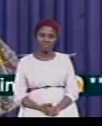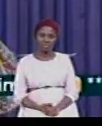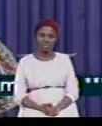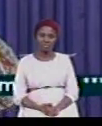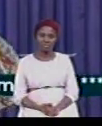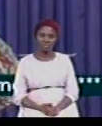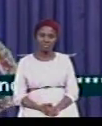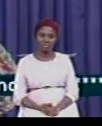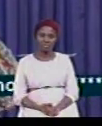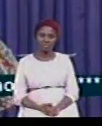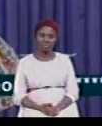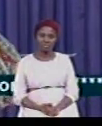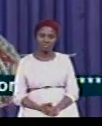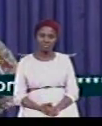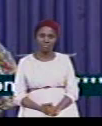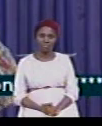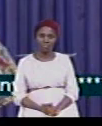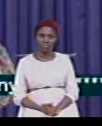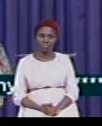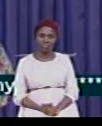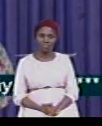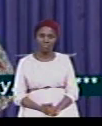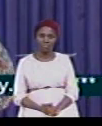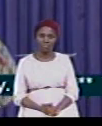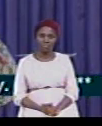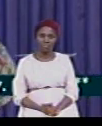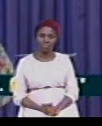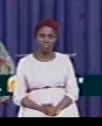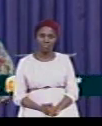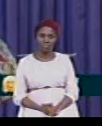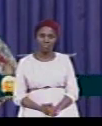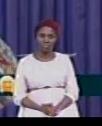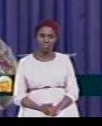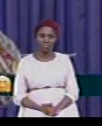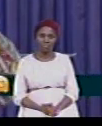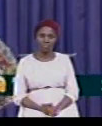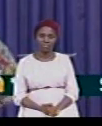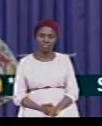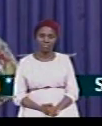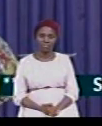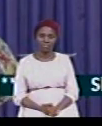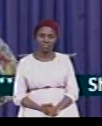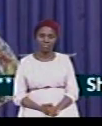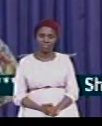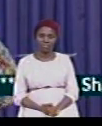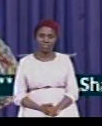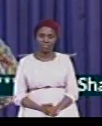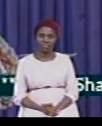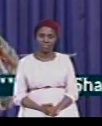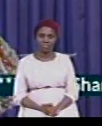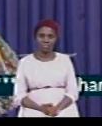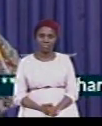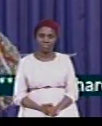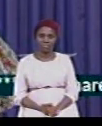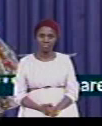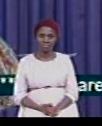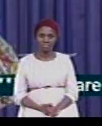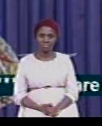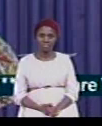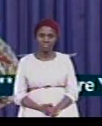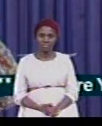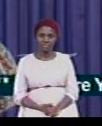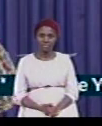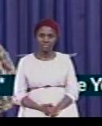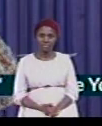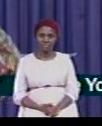kanyame asem kire o ti sa kire obrabo no ansa kire obrabo a wa ka wo mle kakra bi wo be wu ana me si eh ni we de wan na kanyame asem